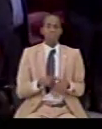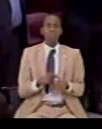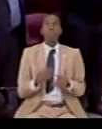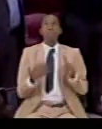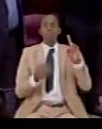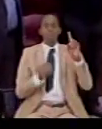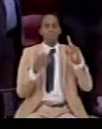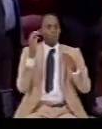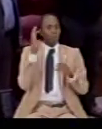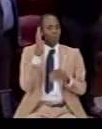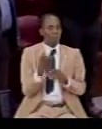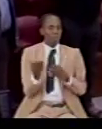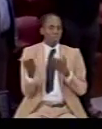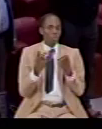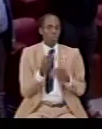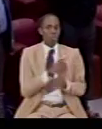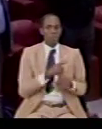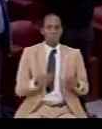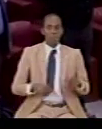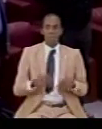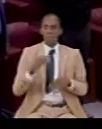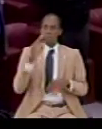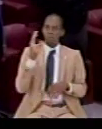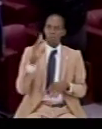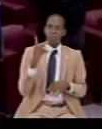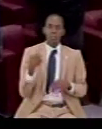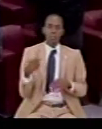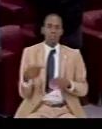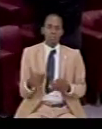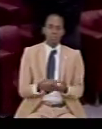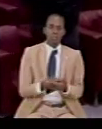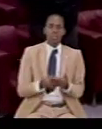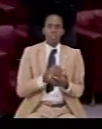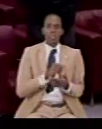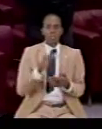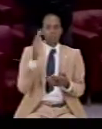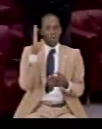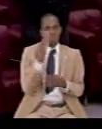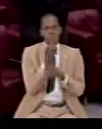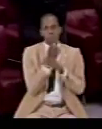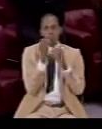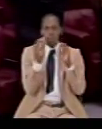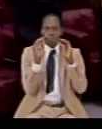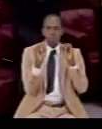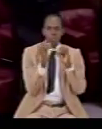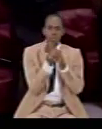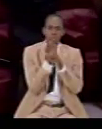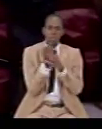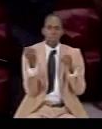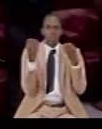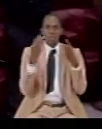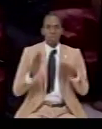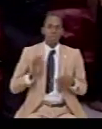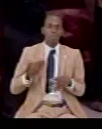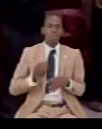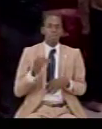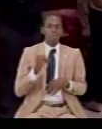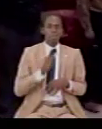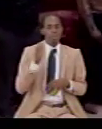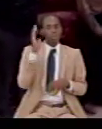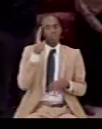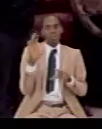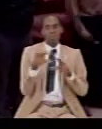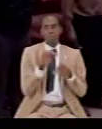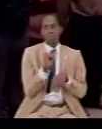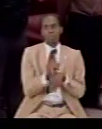the gospel, and I will disciple saved souls. I will feed the lamb. I will do the work of